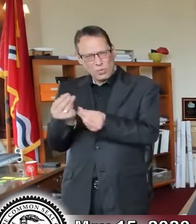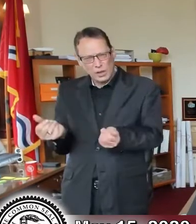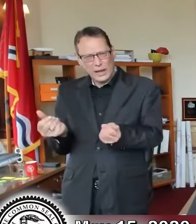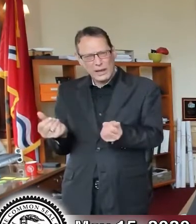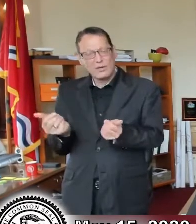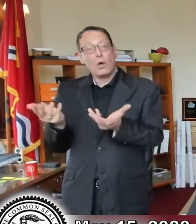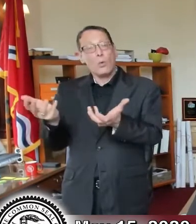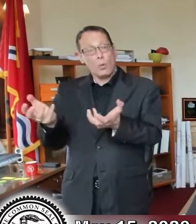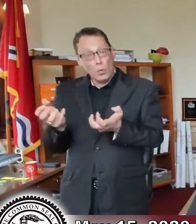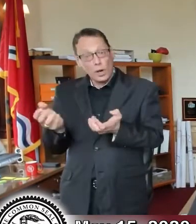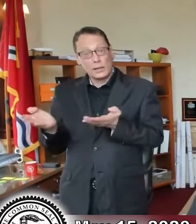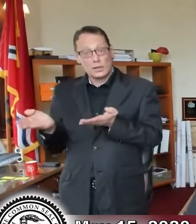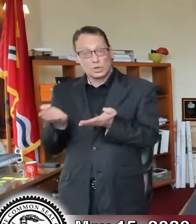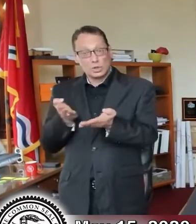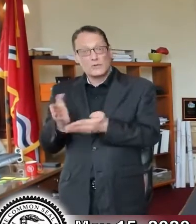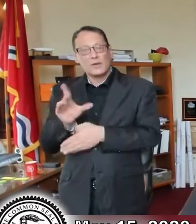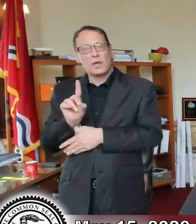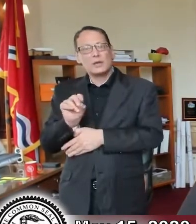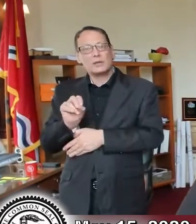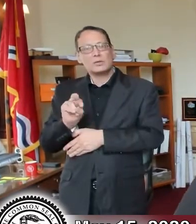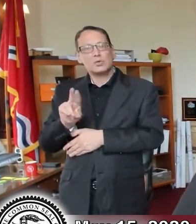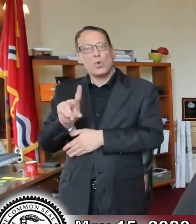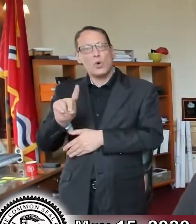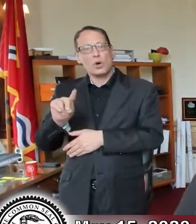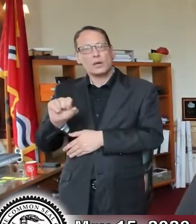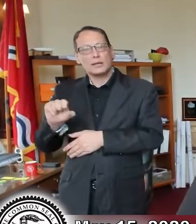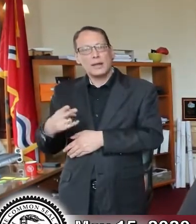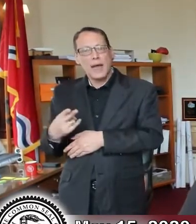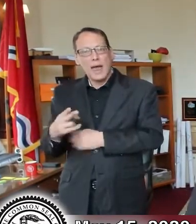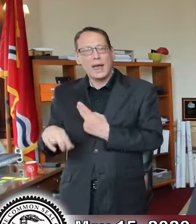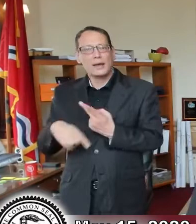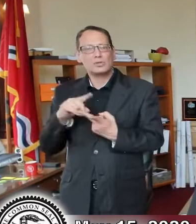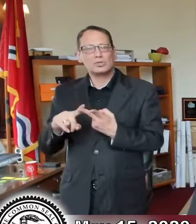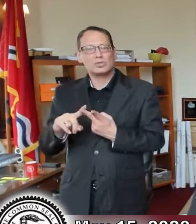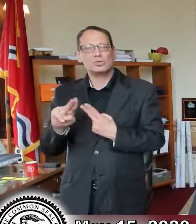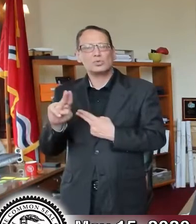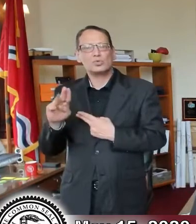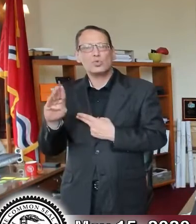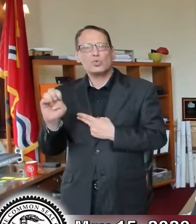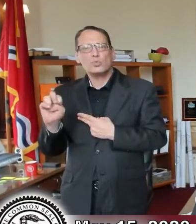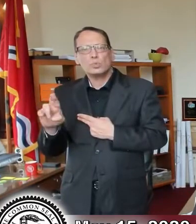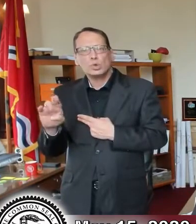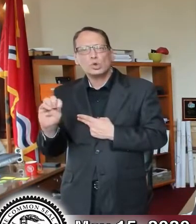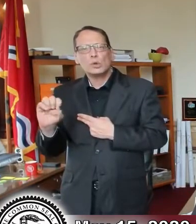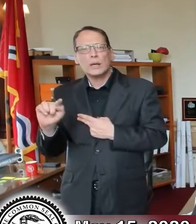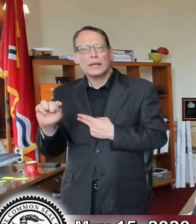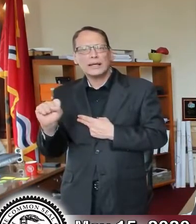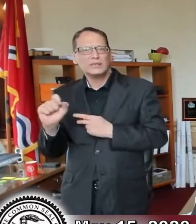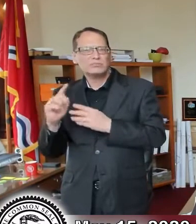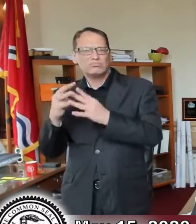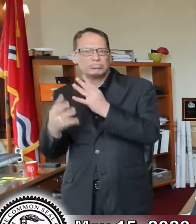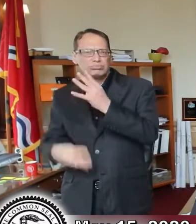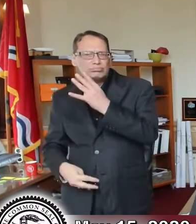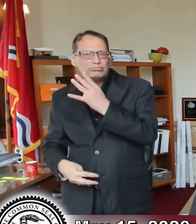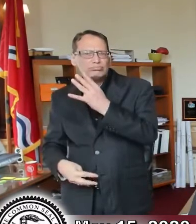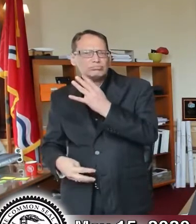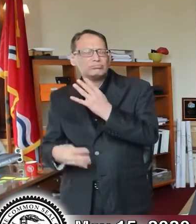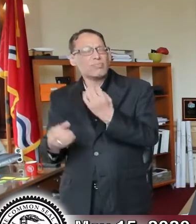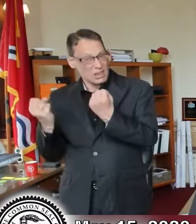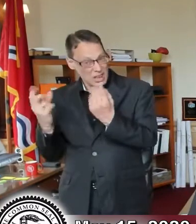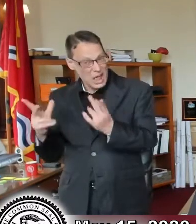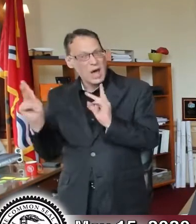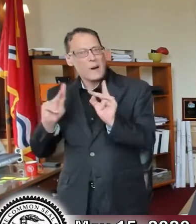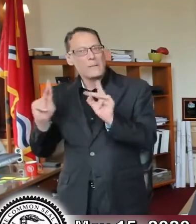these services like DoorDash and Uber Eats, and there are others. A lot of people use